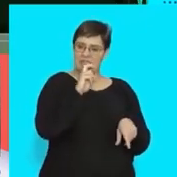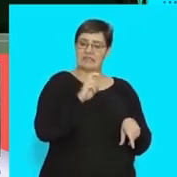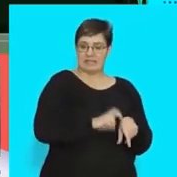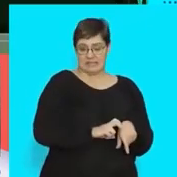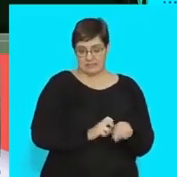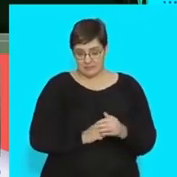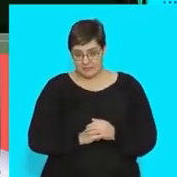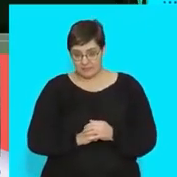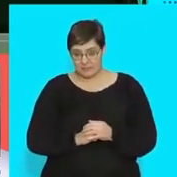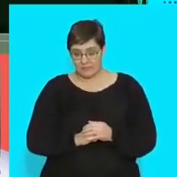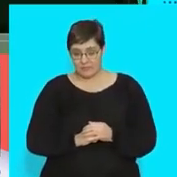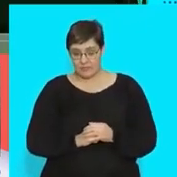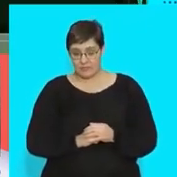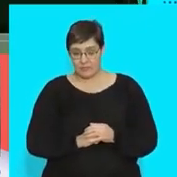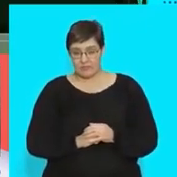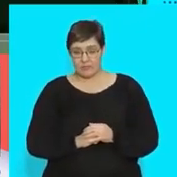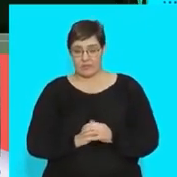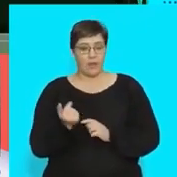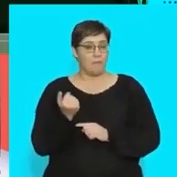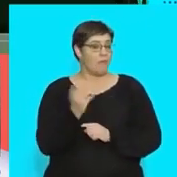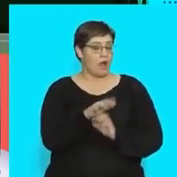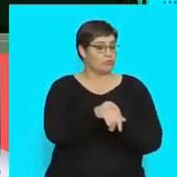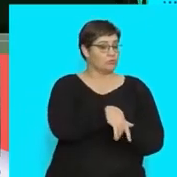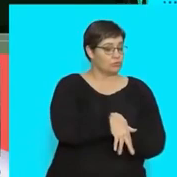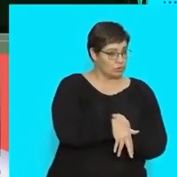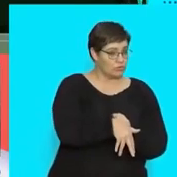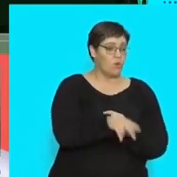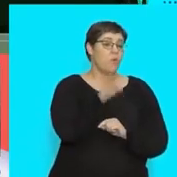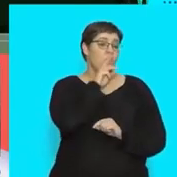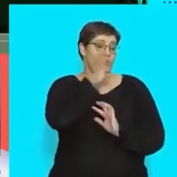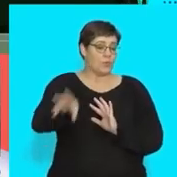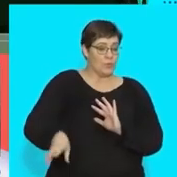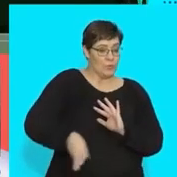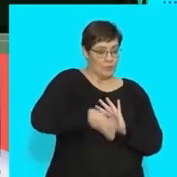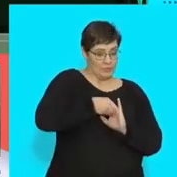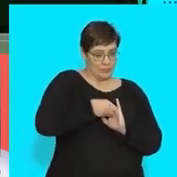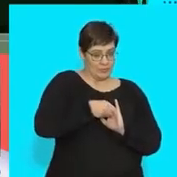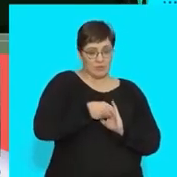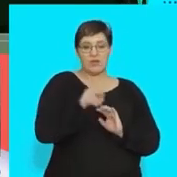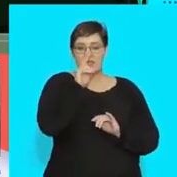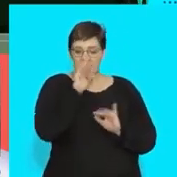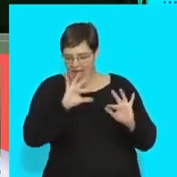Right, as I said to you, the roots absorb water, and we saw that how it's